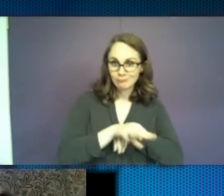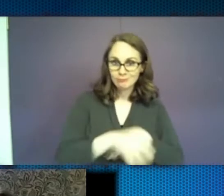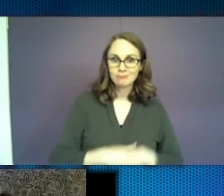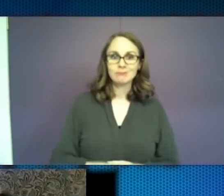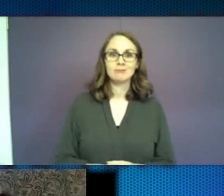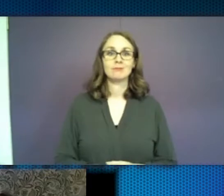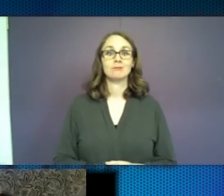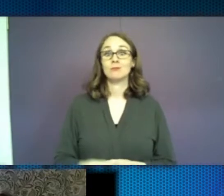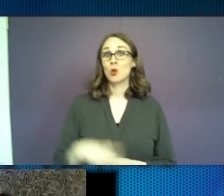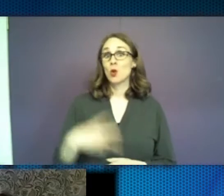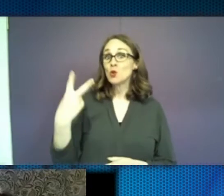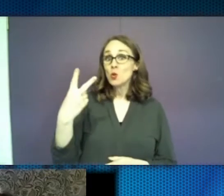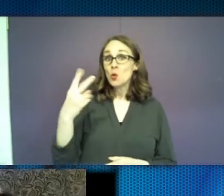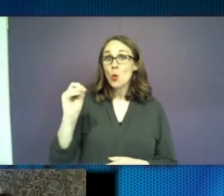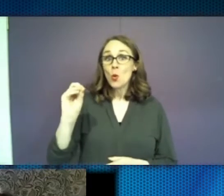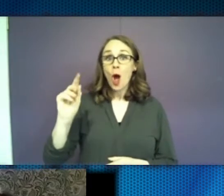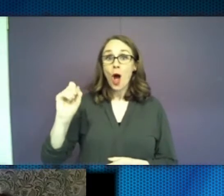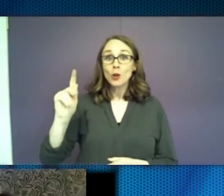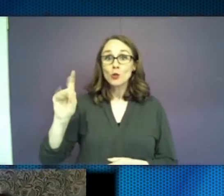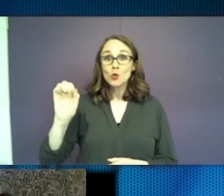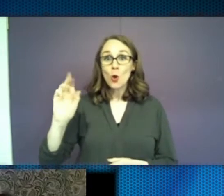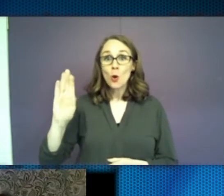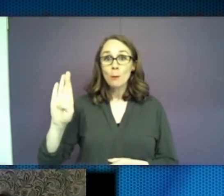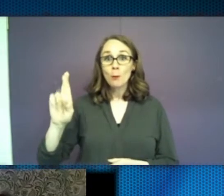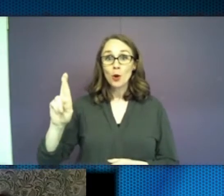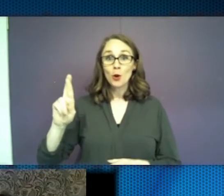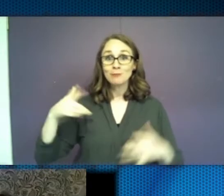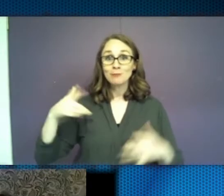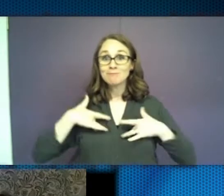2 Oktoberfest events just here in Frederick.